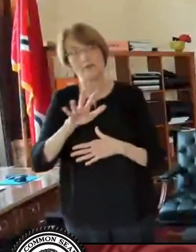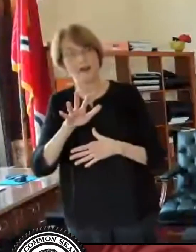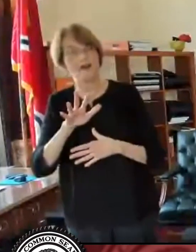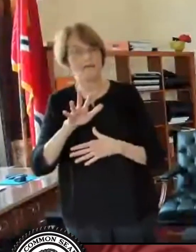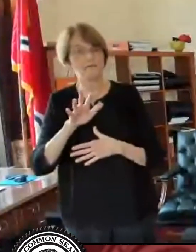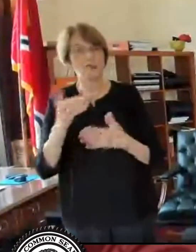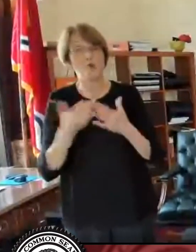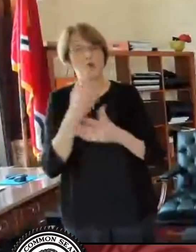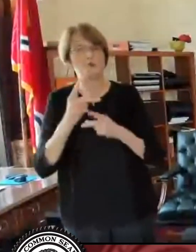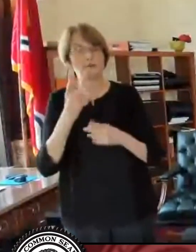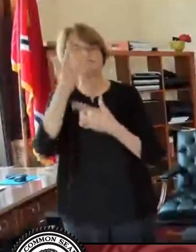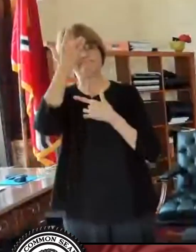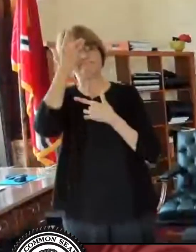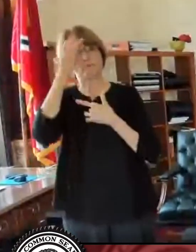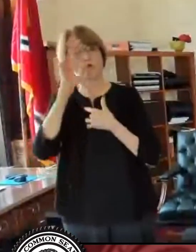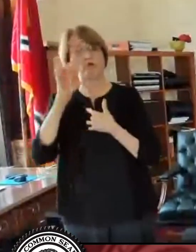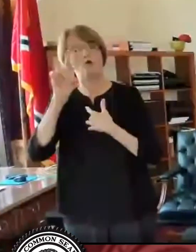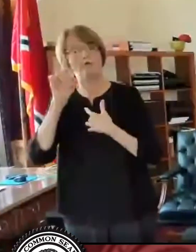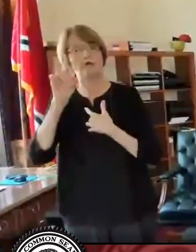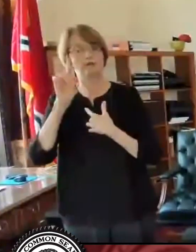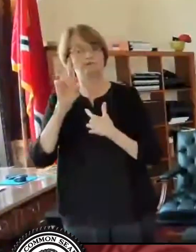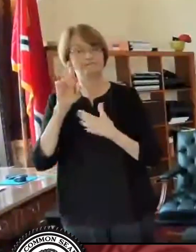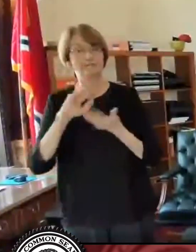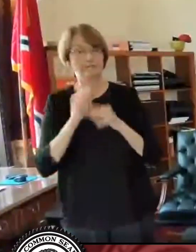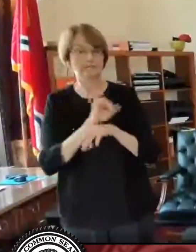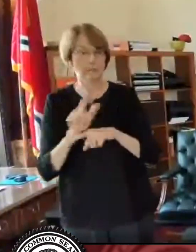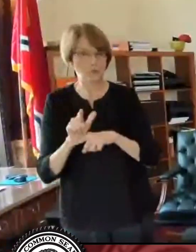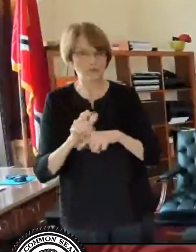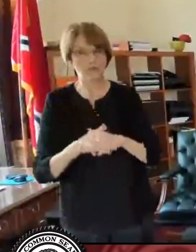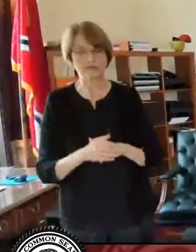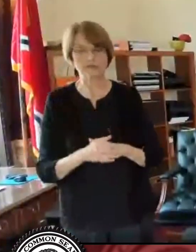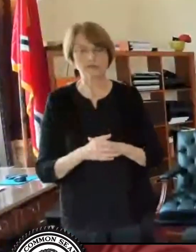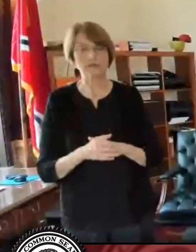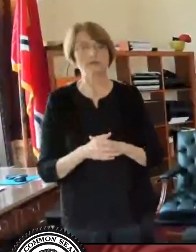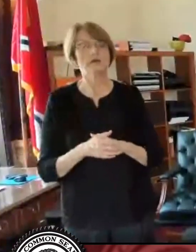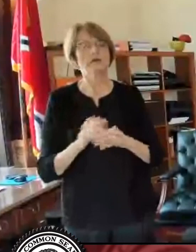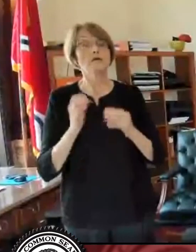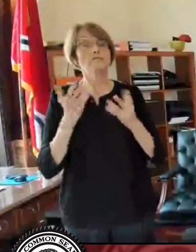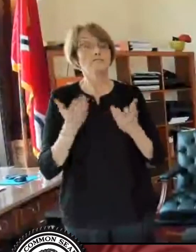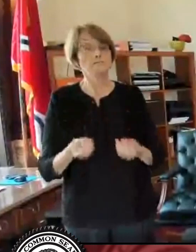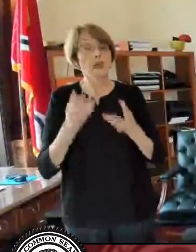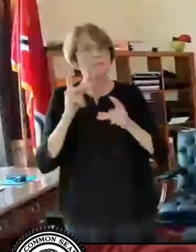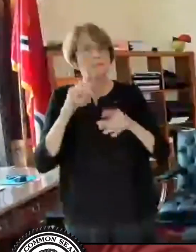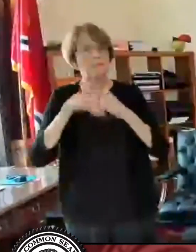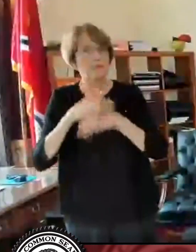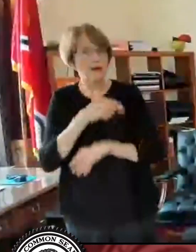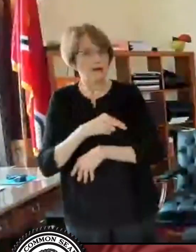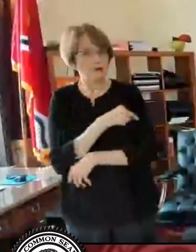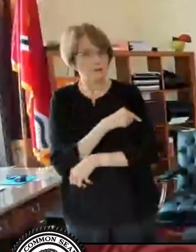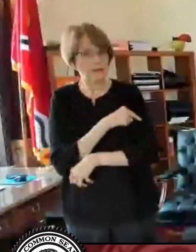Louis. The number of people that were hospitalized,